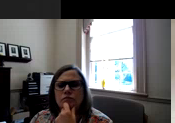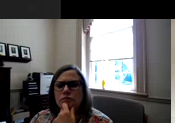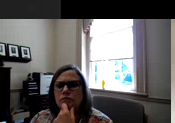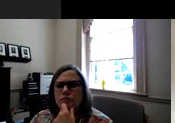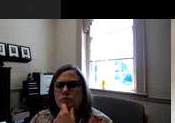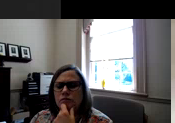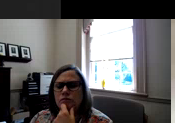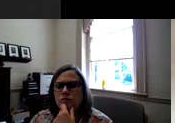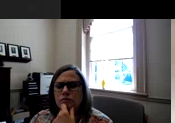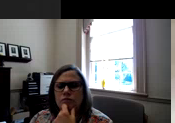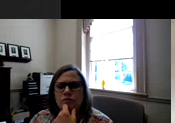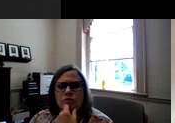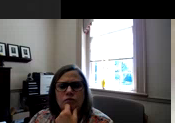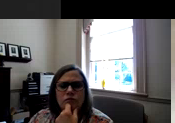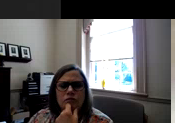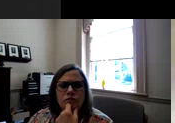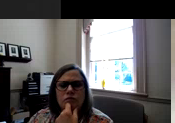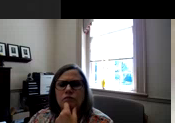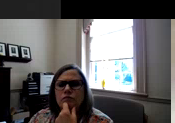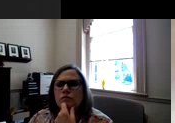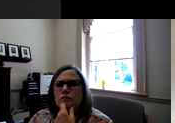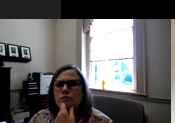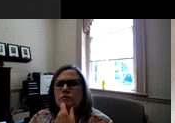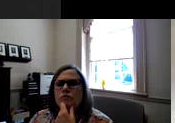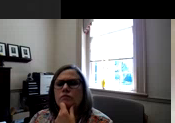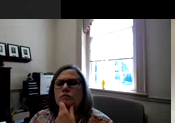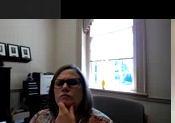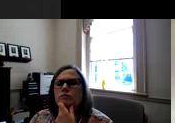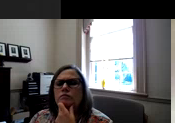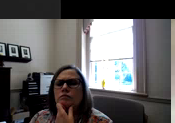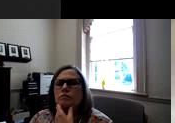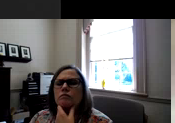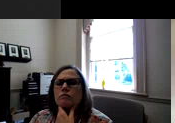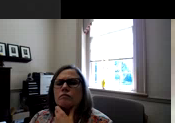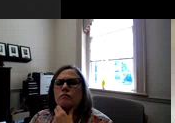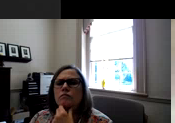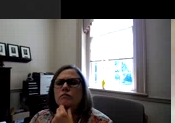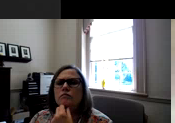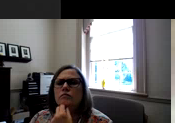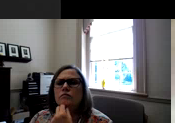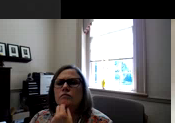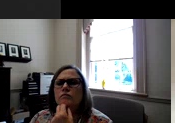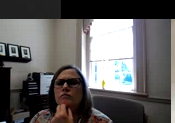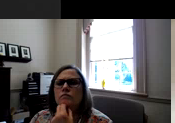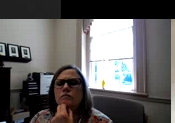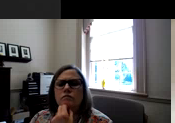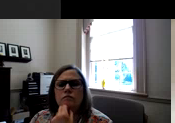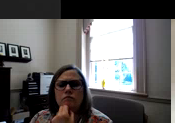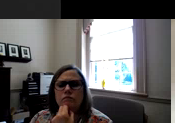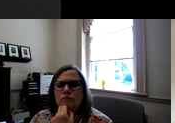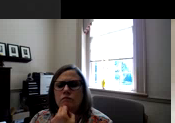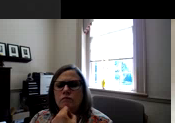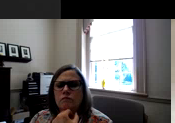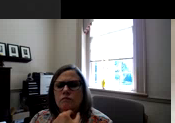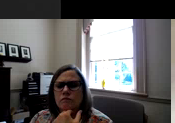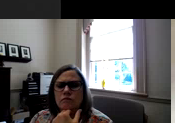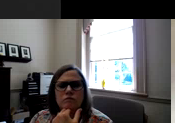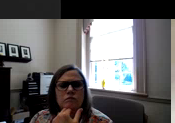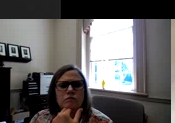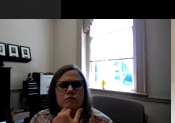private team. Or if I wanted to make one for CTL staff, I can make a CTL staff team.